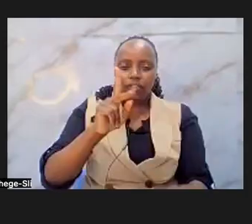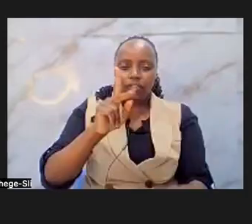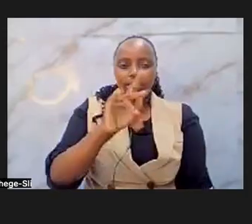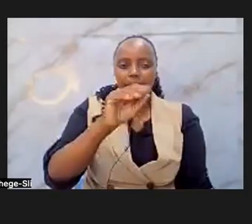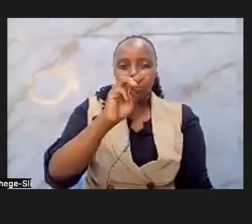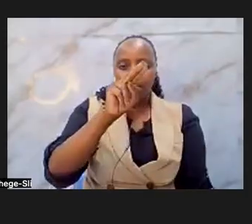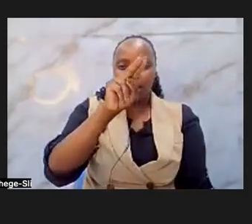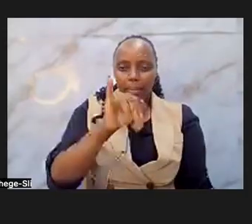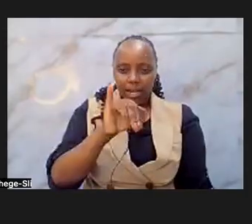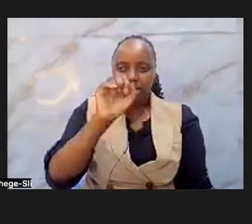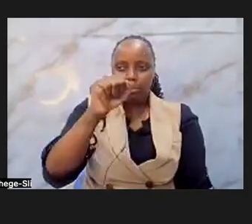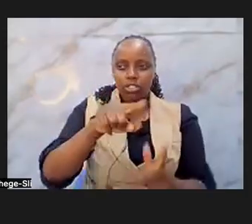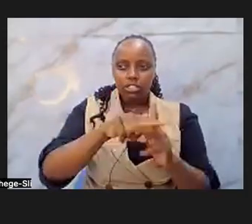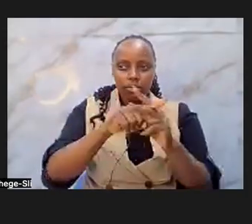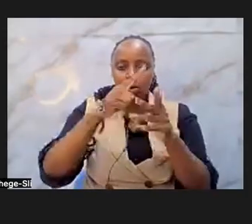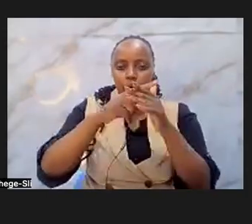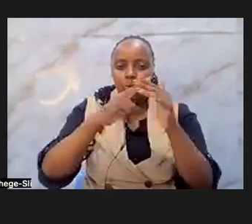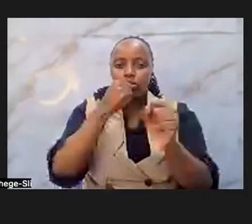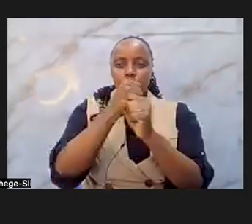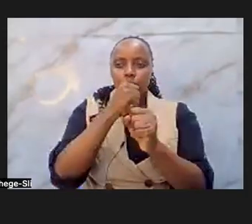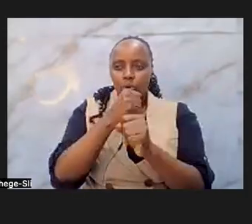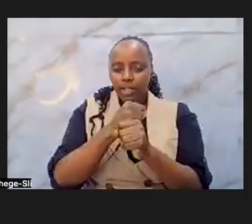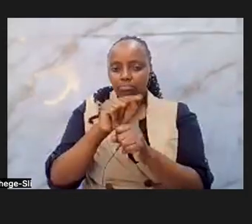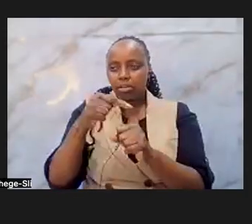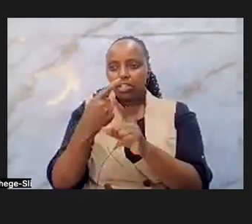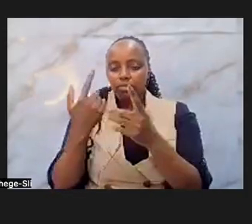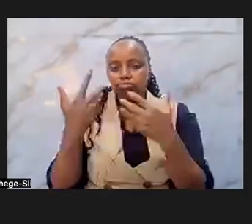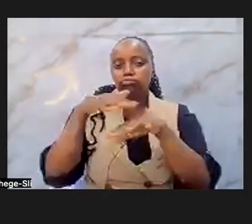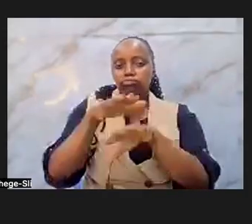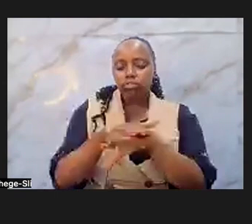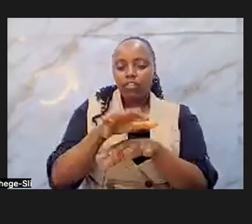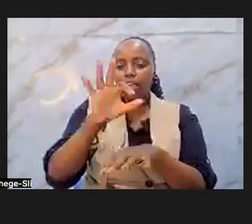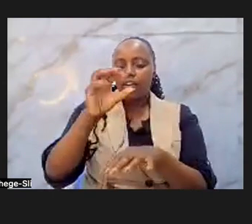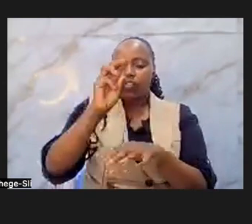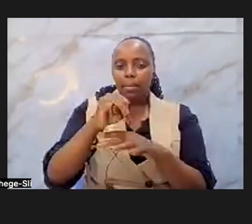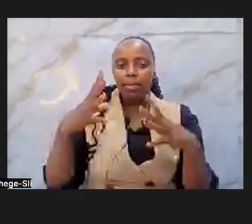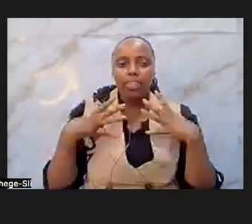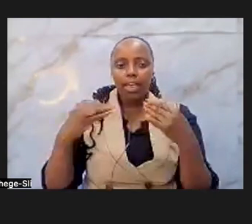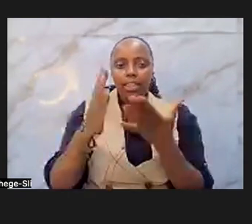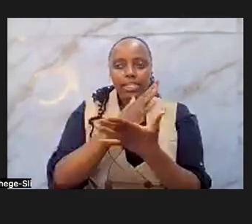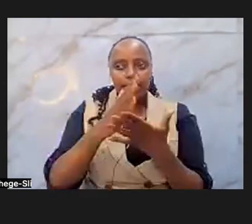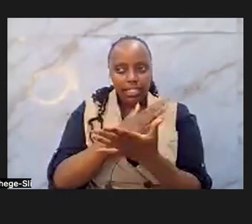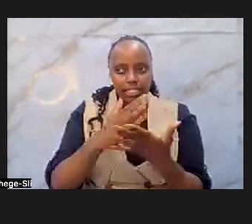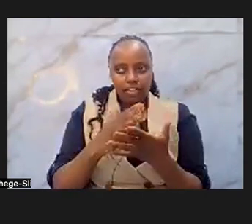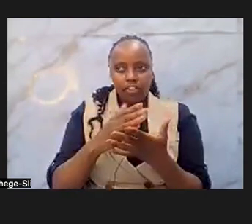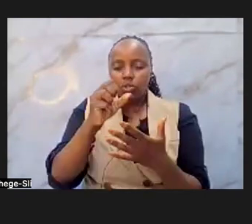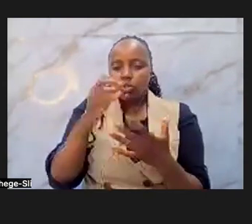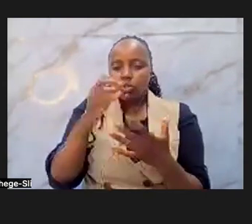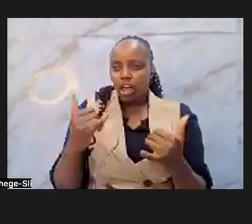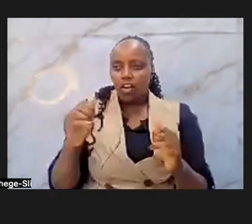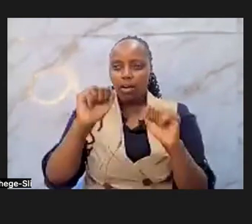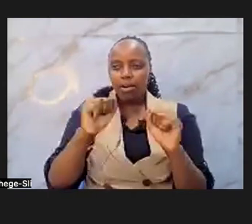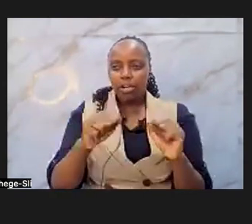on what works and what doesn't to integrate FGM into the health sector. So yeah, what are your kind of learnings